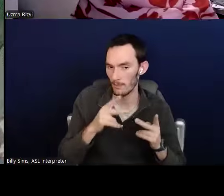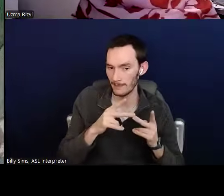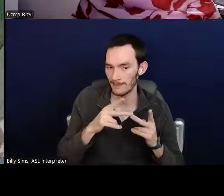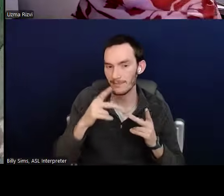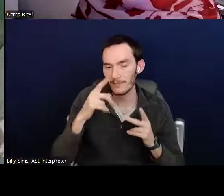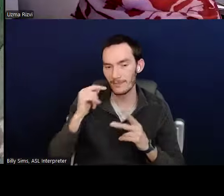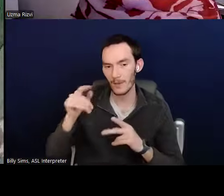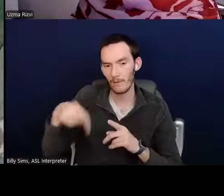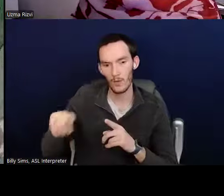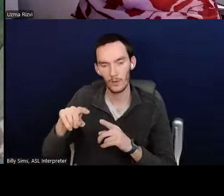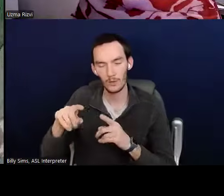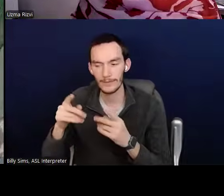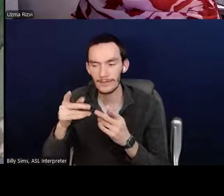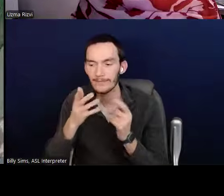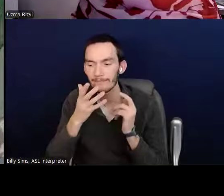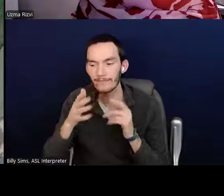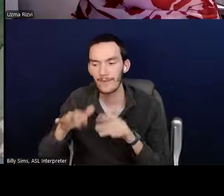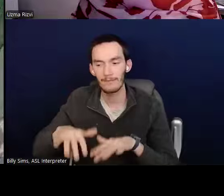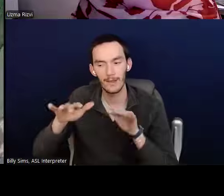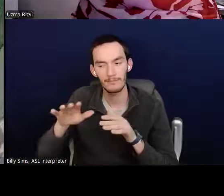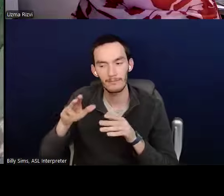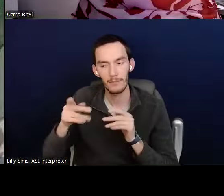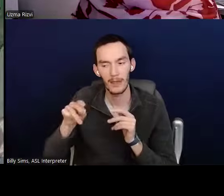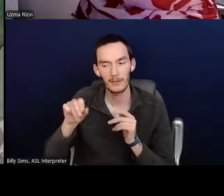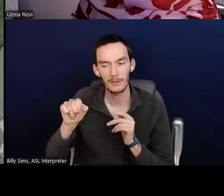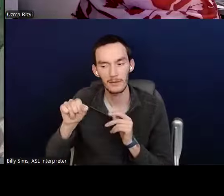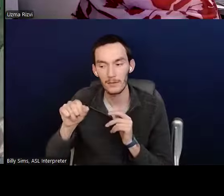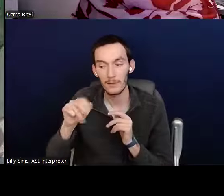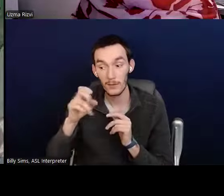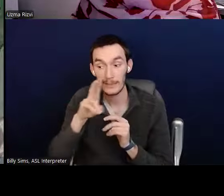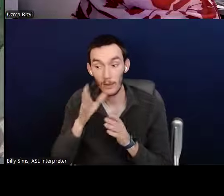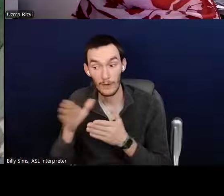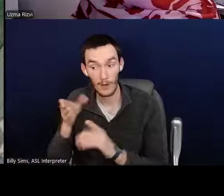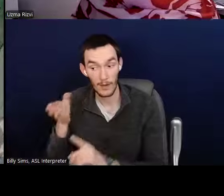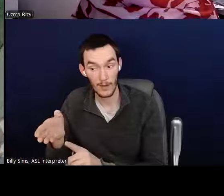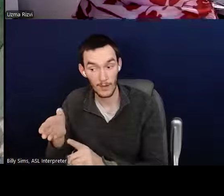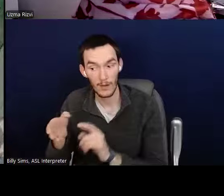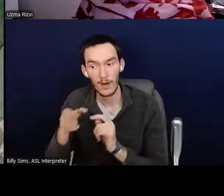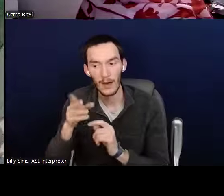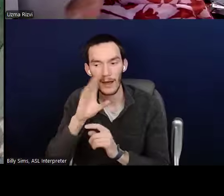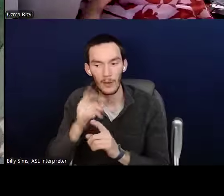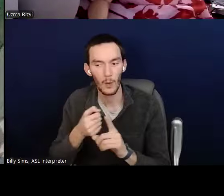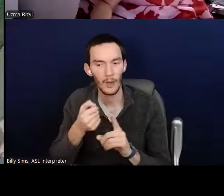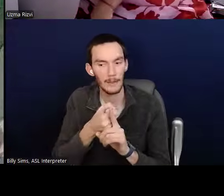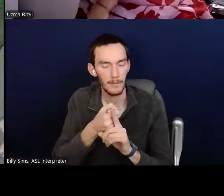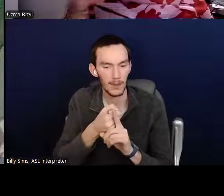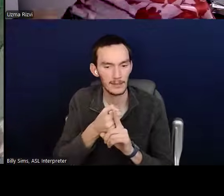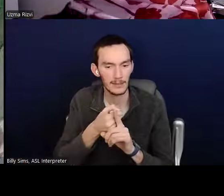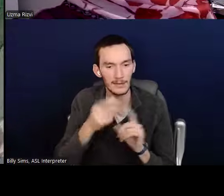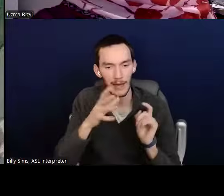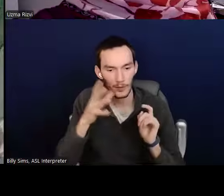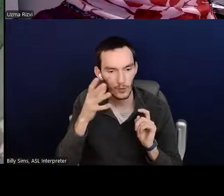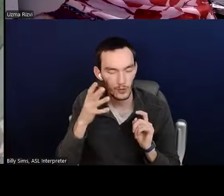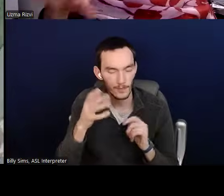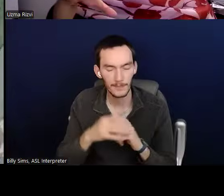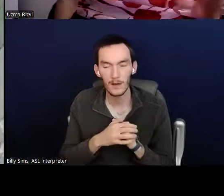And in fact, I don't know if you can see down here, you can see the river right there, and you can see how that impacts agriculture there. So here's a